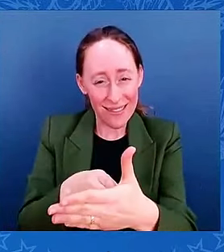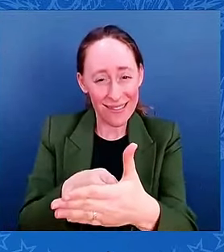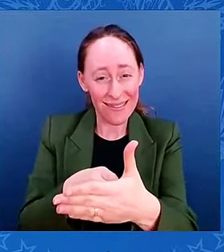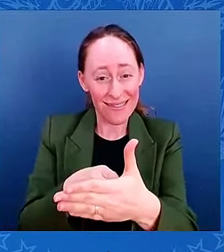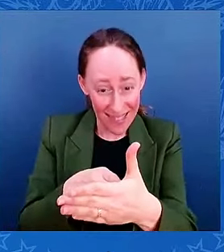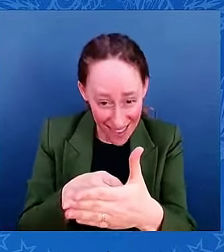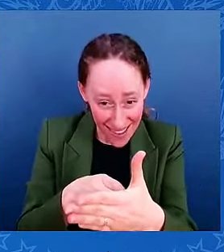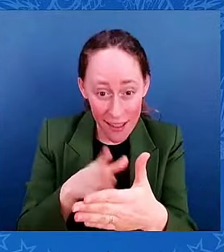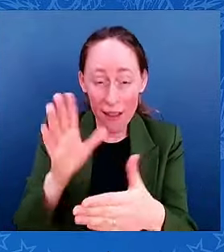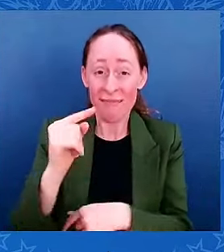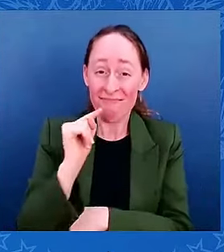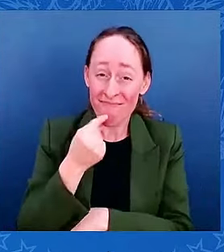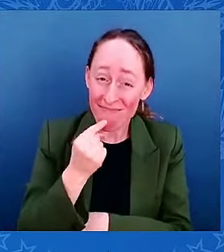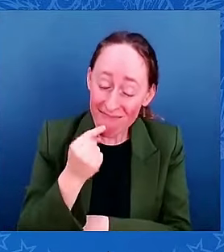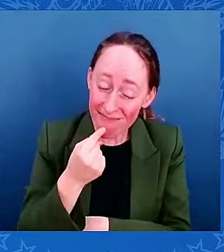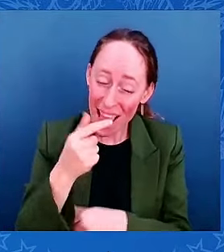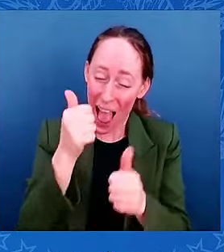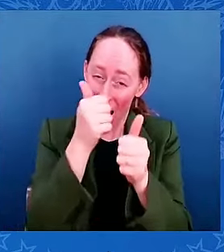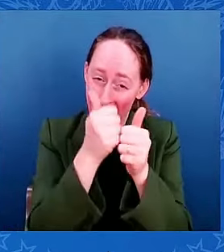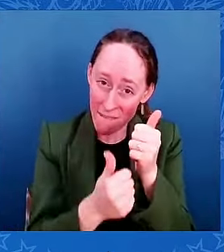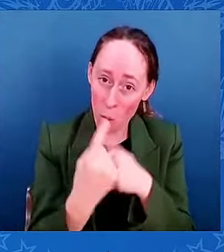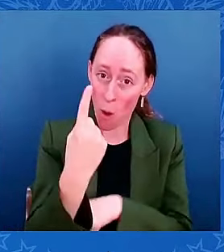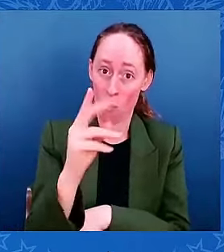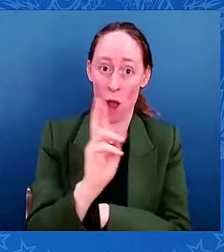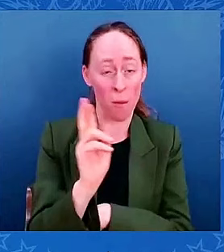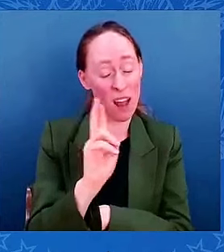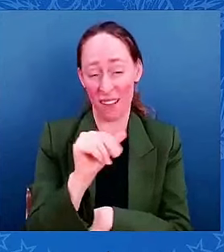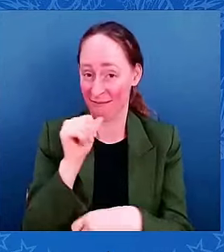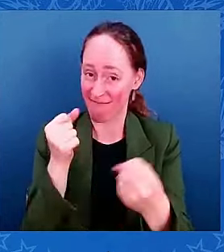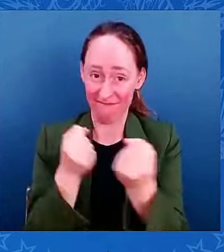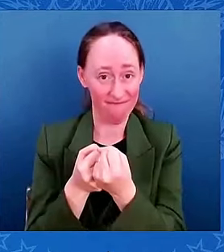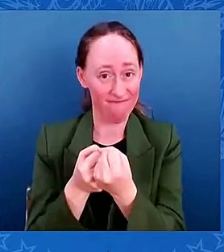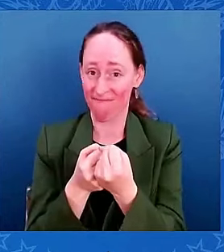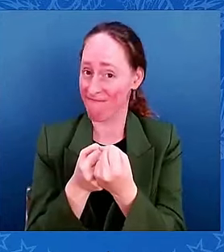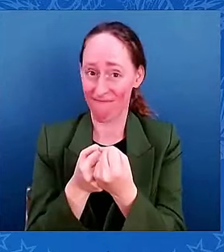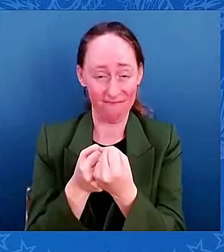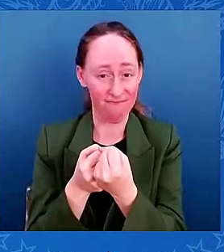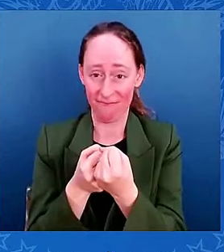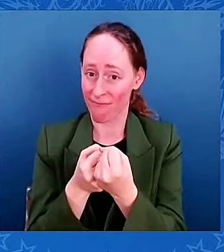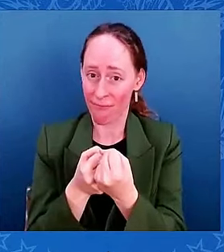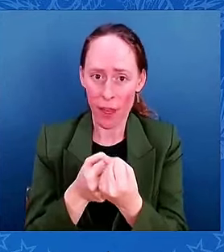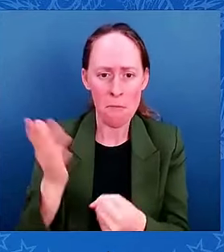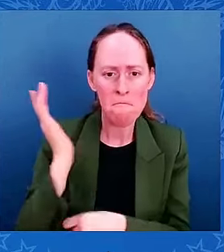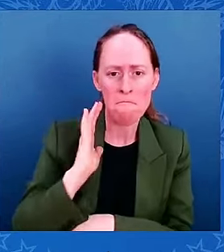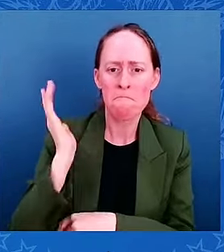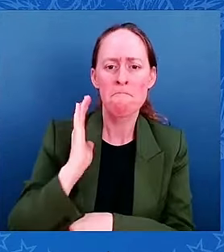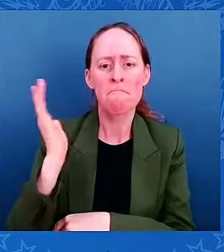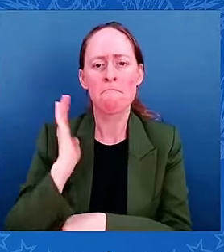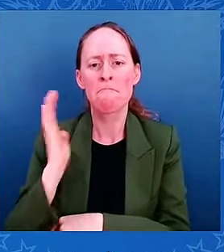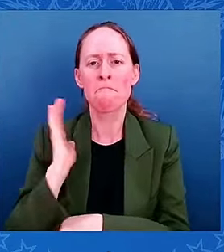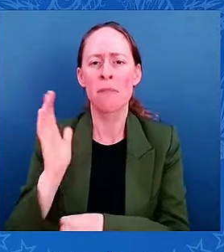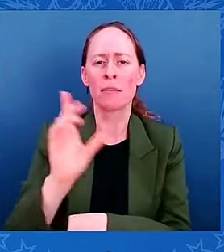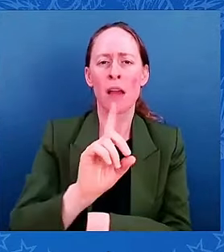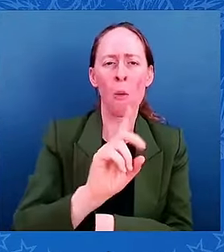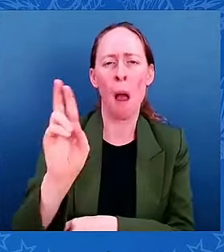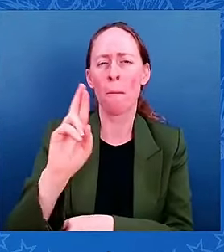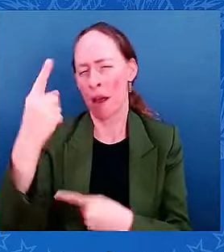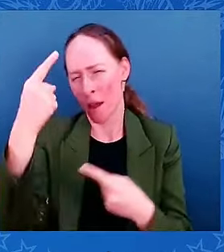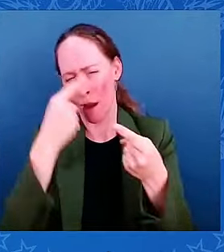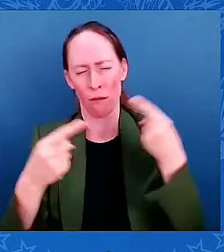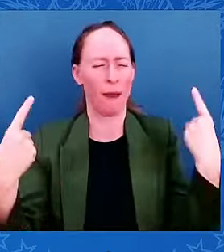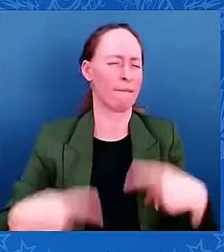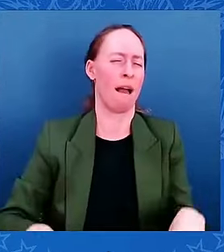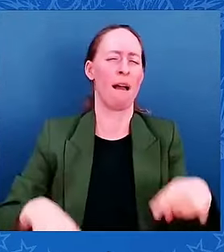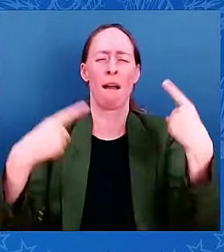I've been around a long time in politics. It used to be Democrats, Republicans, we'd argue like hell, but we'd work out compromises. But every one.